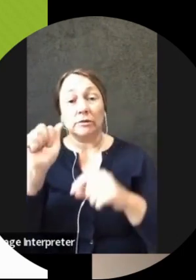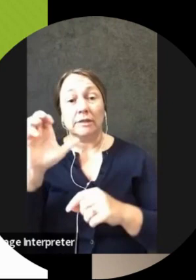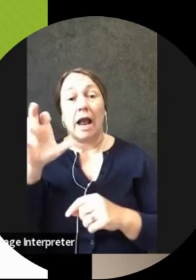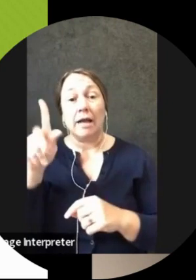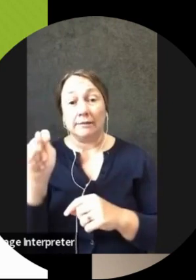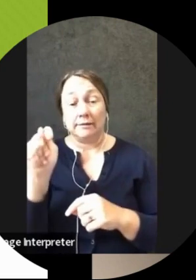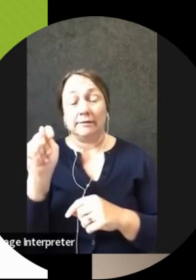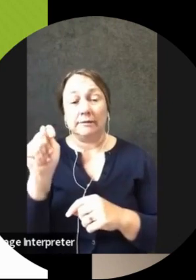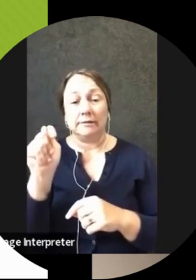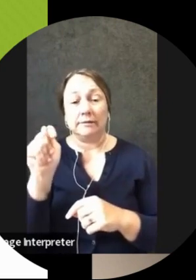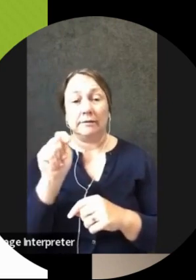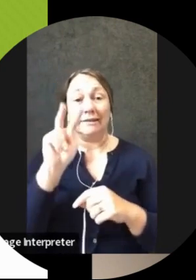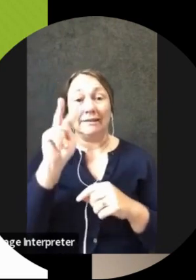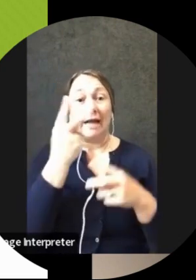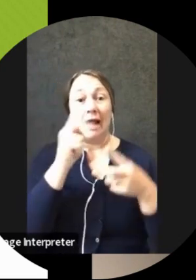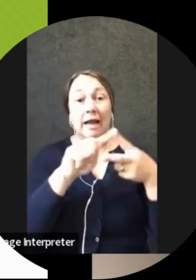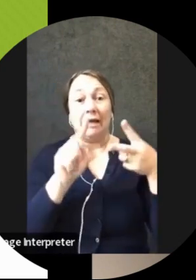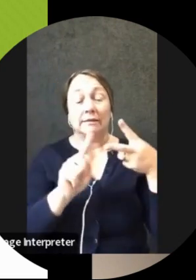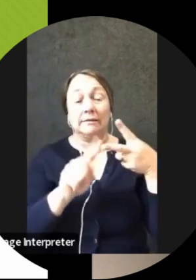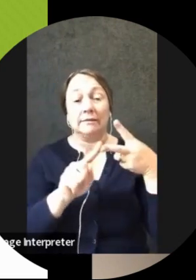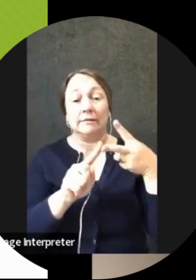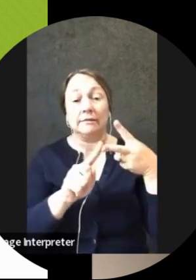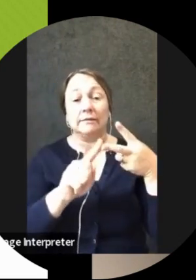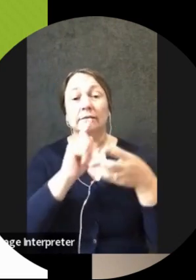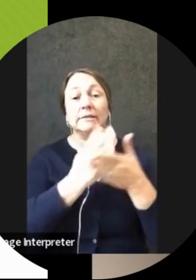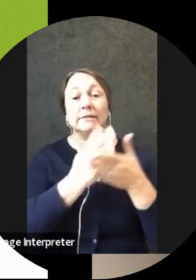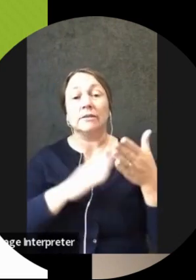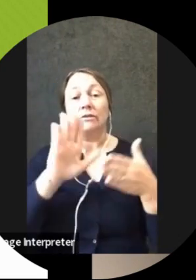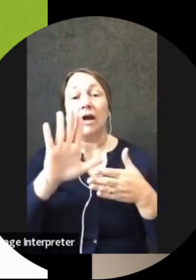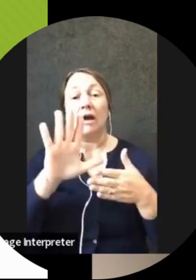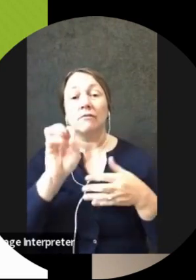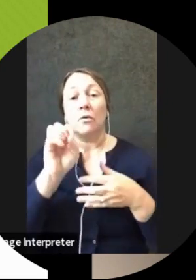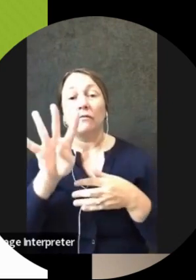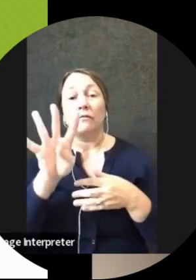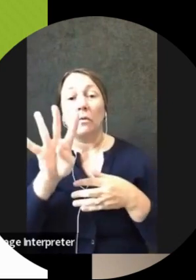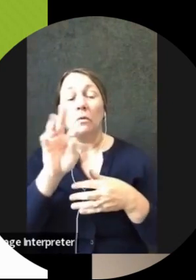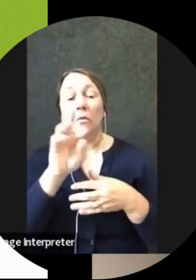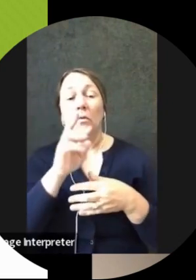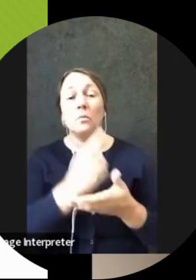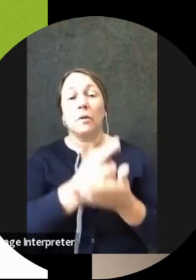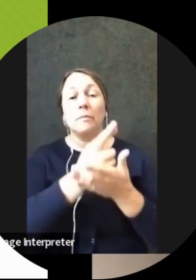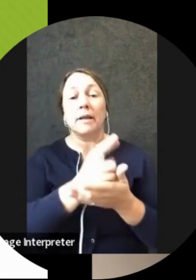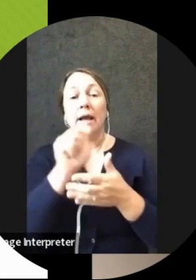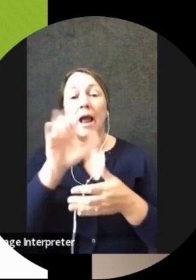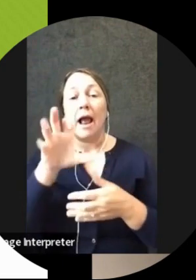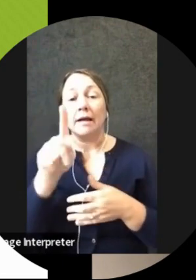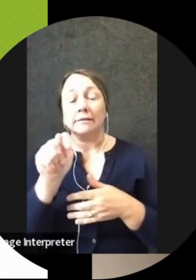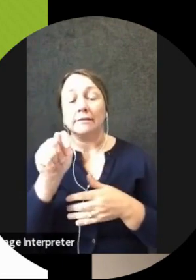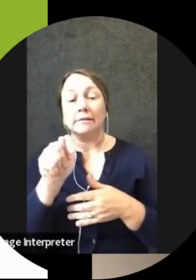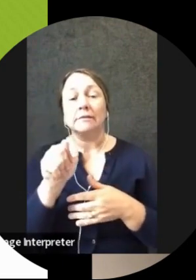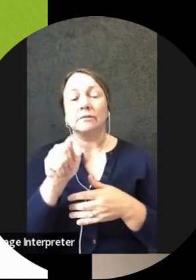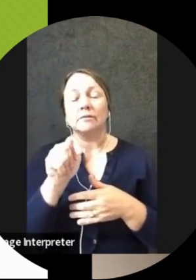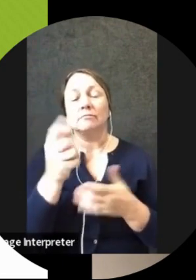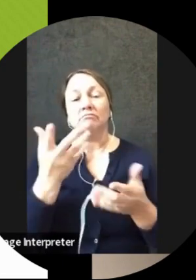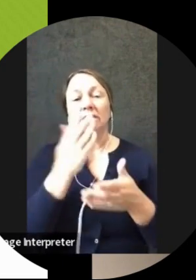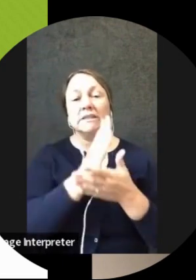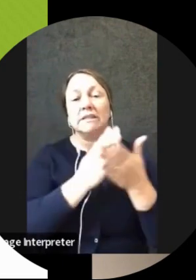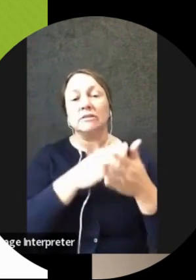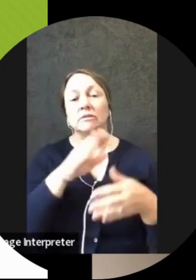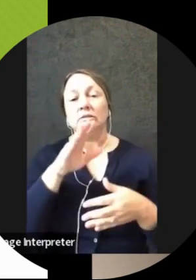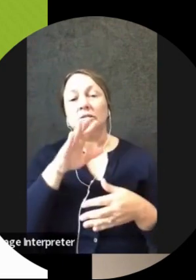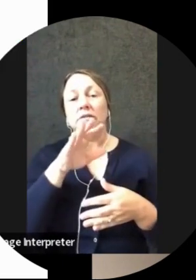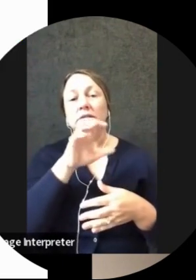the second is Section 504 of the Rehabilitation Act, or Section 504 for short.